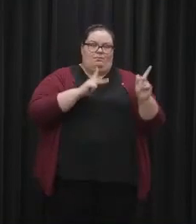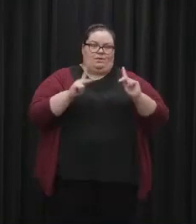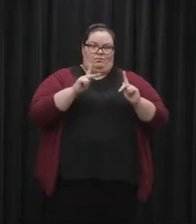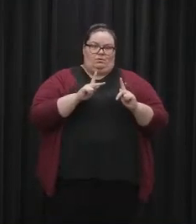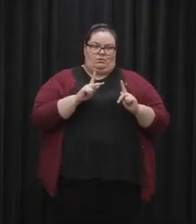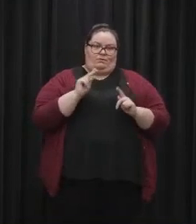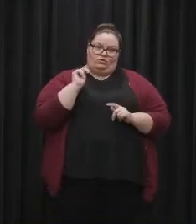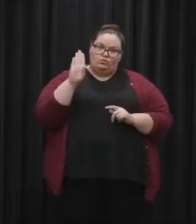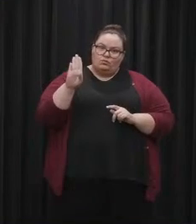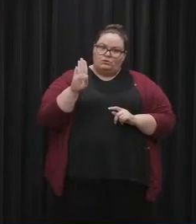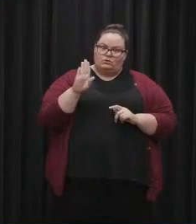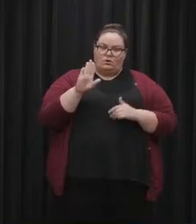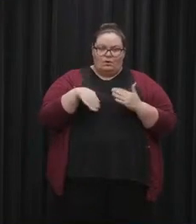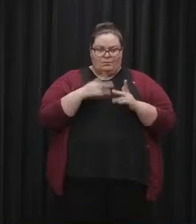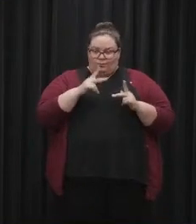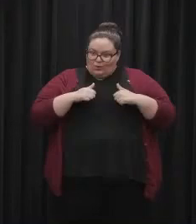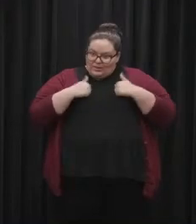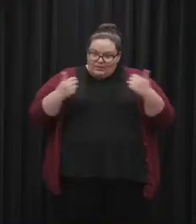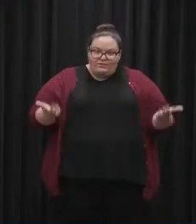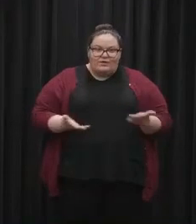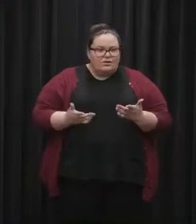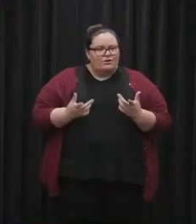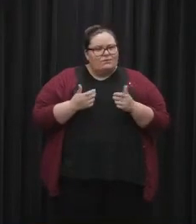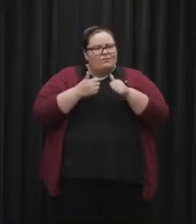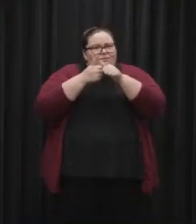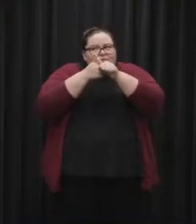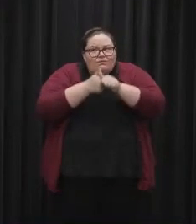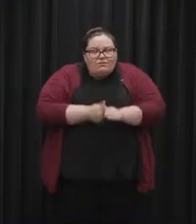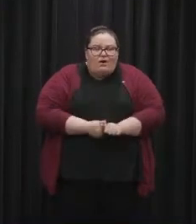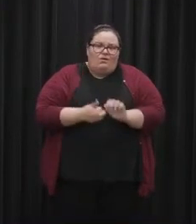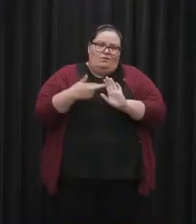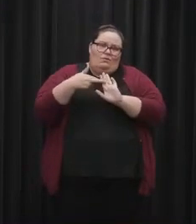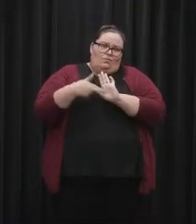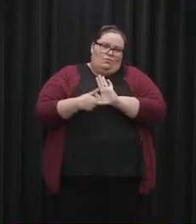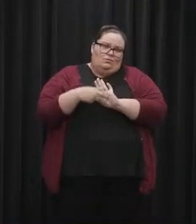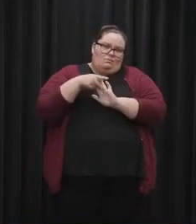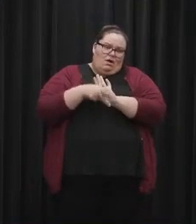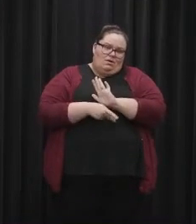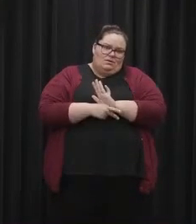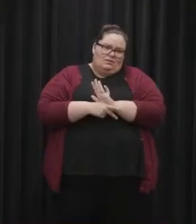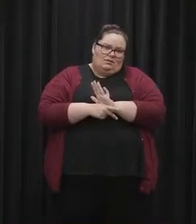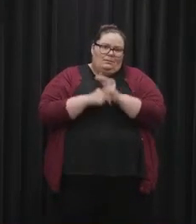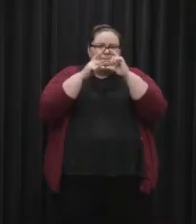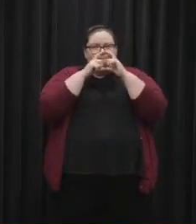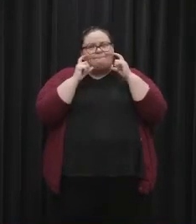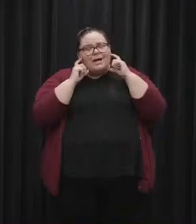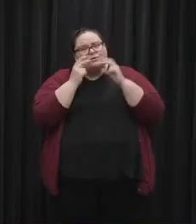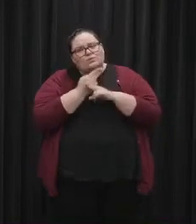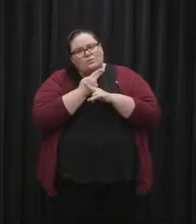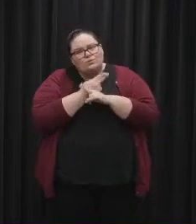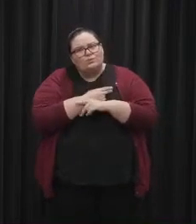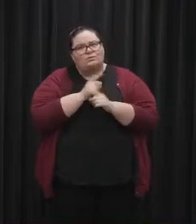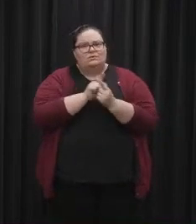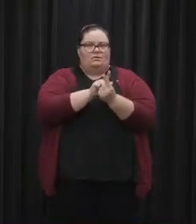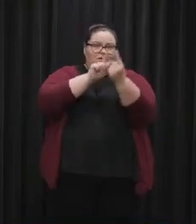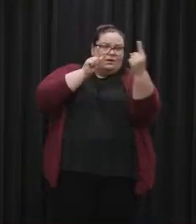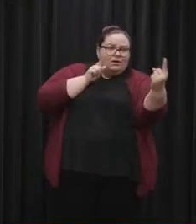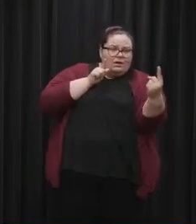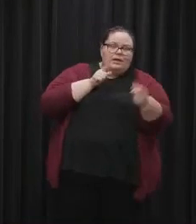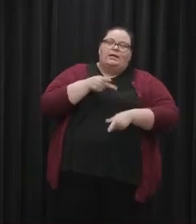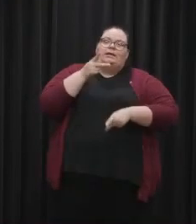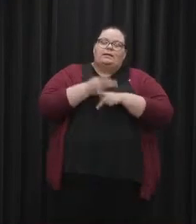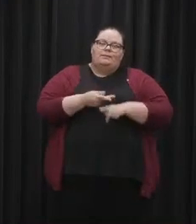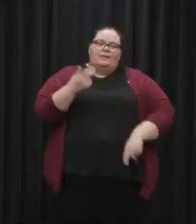everybody in this province, every citizen, to do the right thing, to wear a mask, to physically distance, because that is what's going to keep us in the